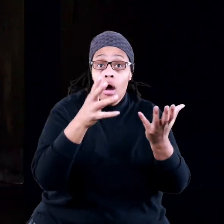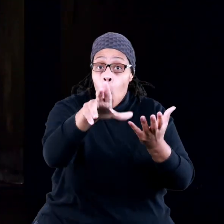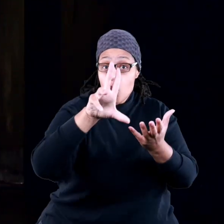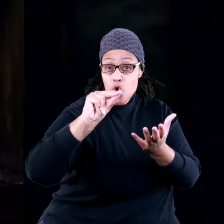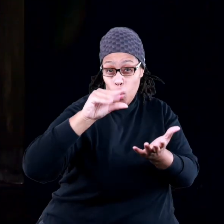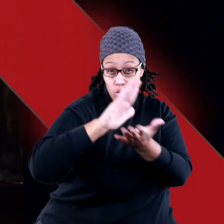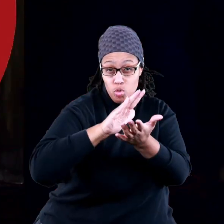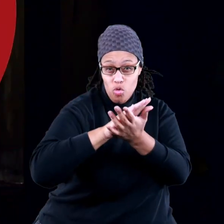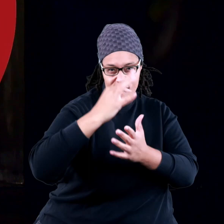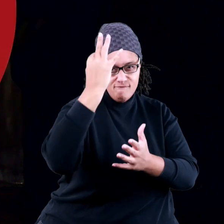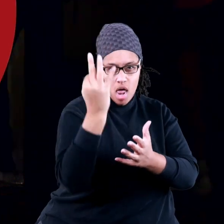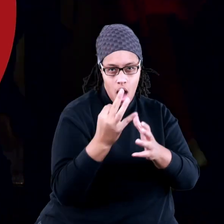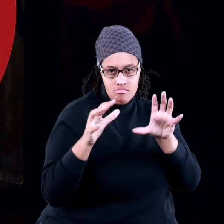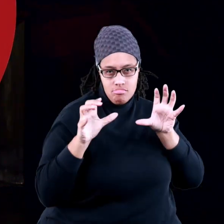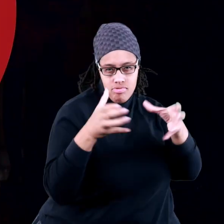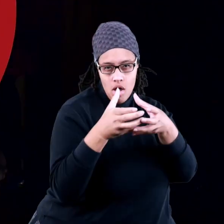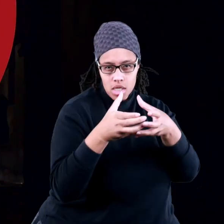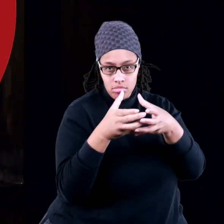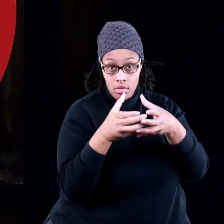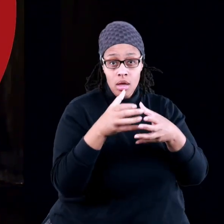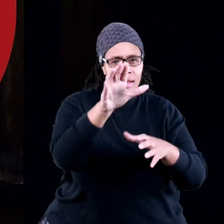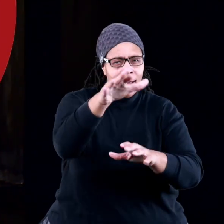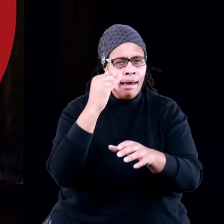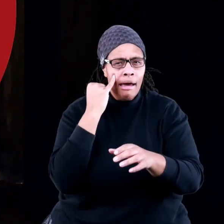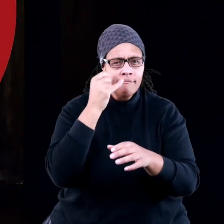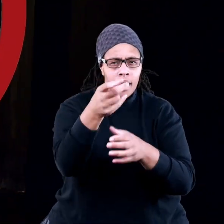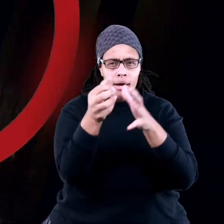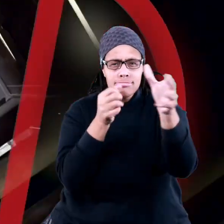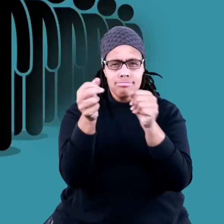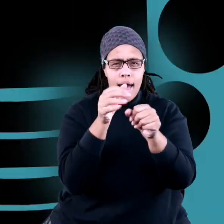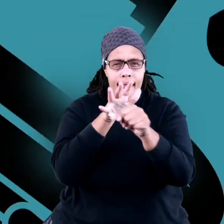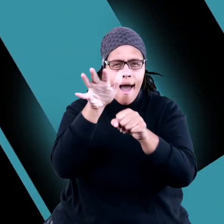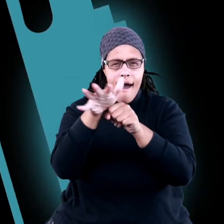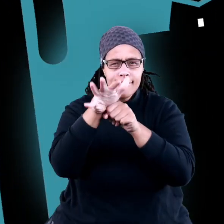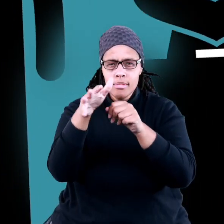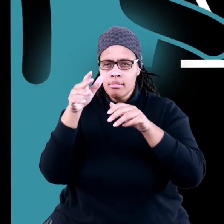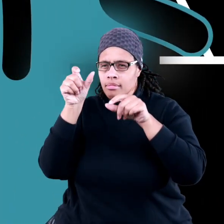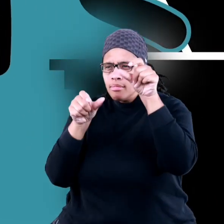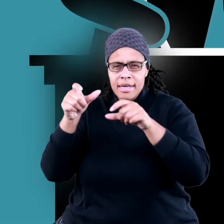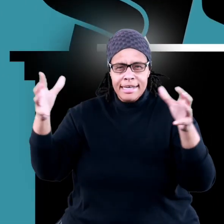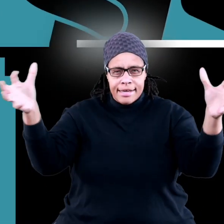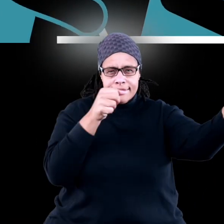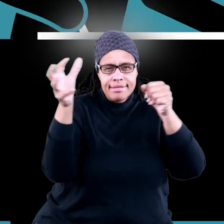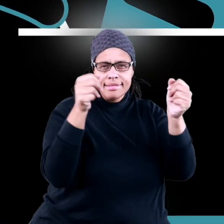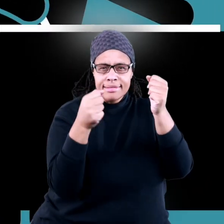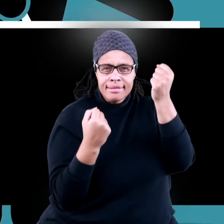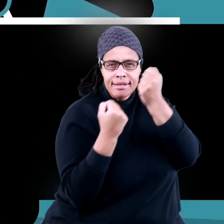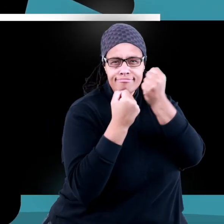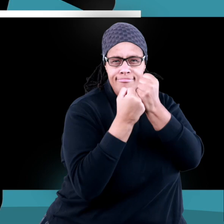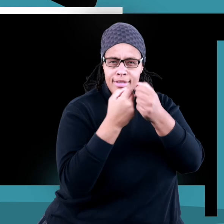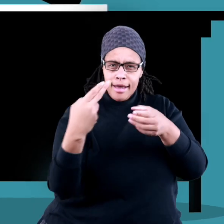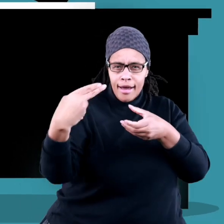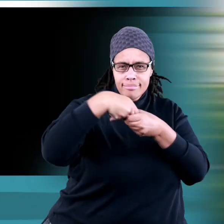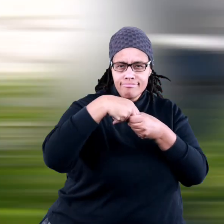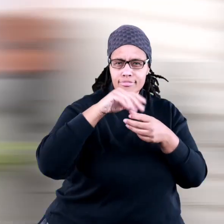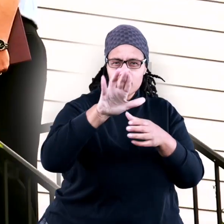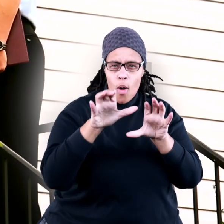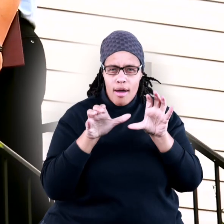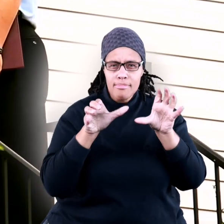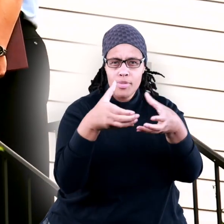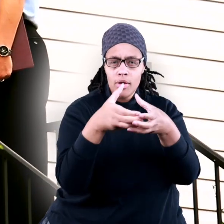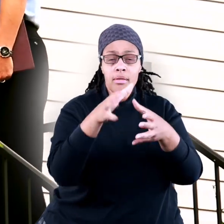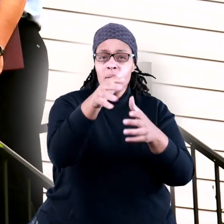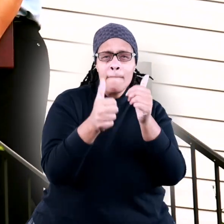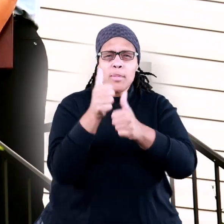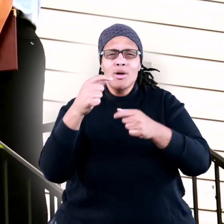the no school on Friday parties. If you get enough people to support your issue, you can go out and try to get more people to join your